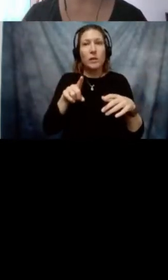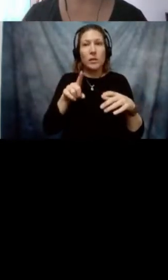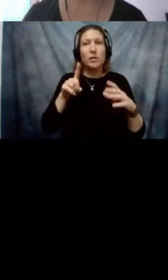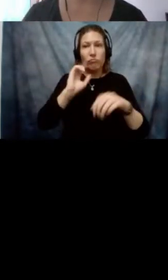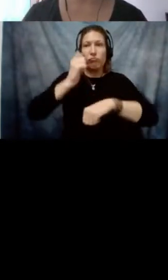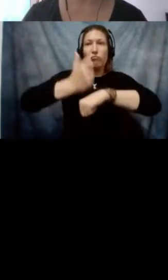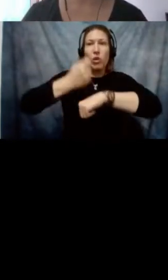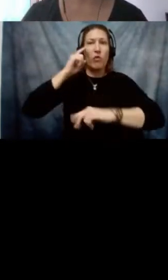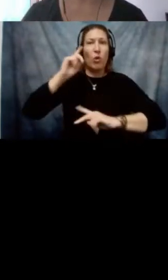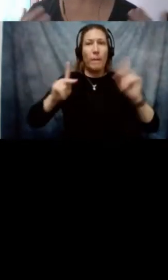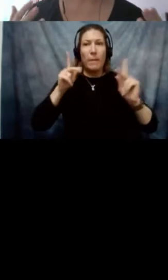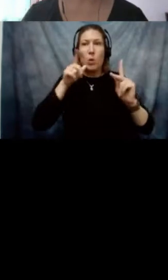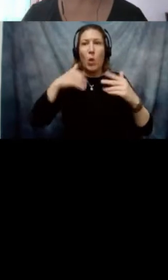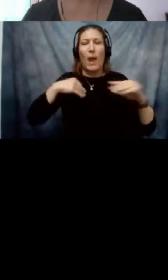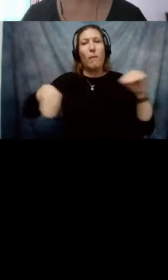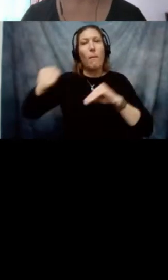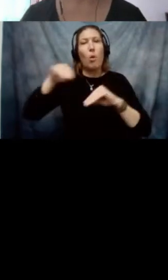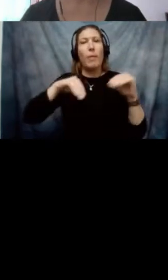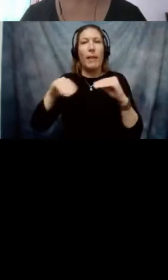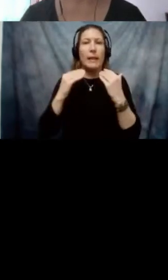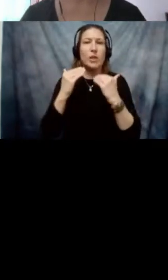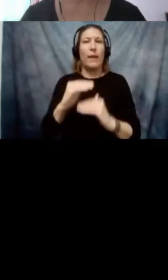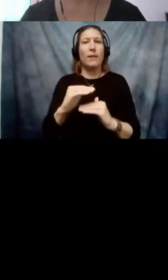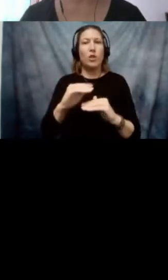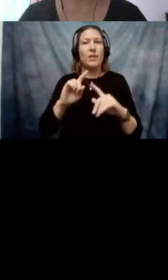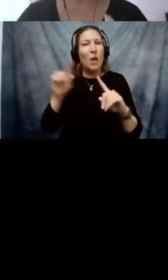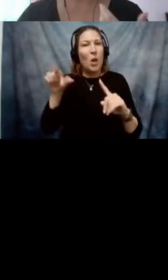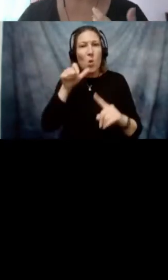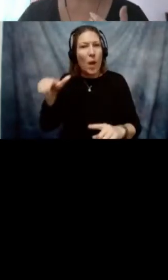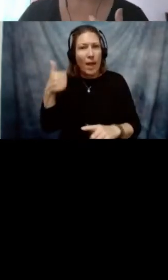mobility challenges. But if you think about it, who else uses it?